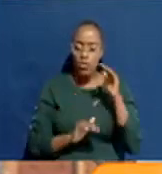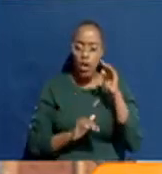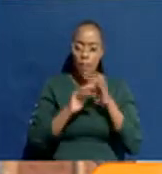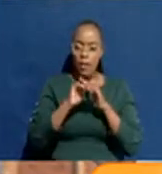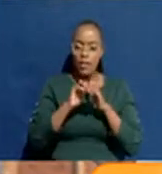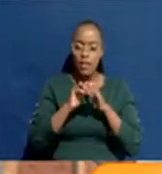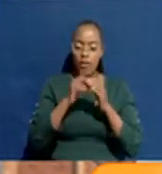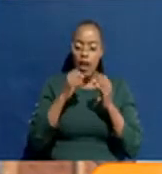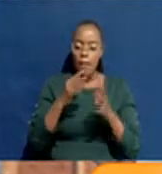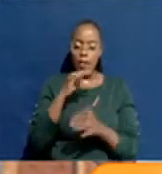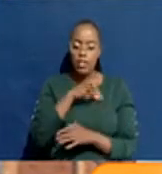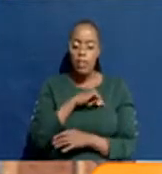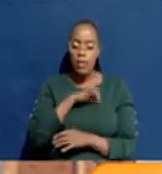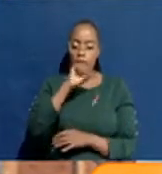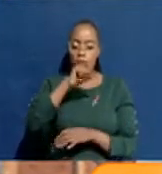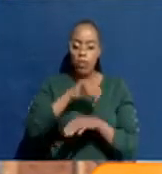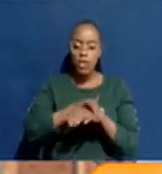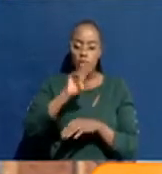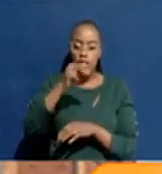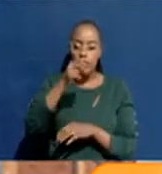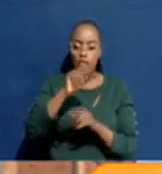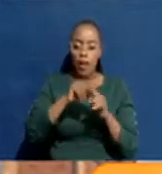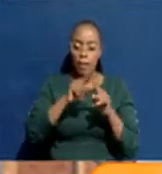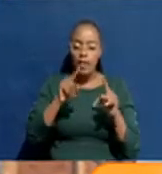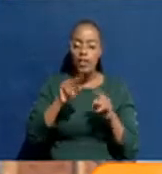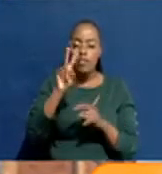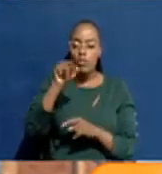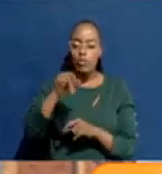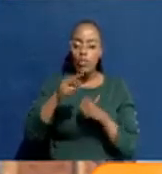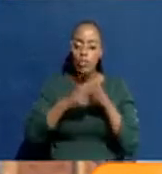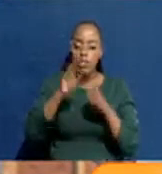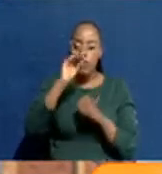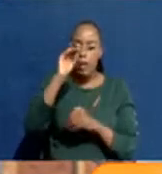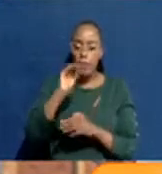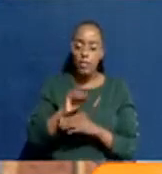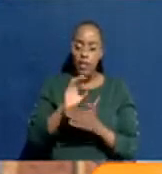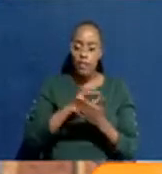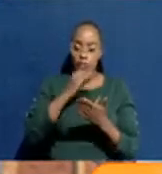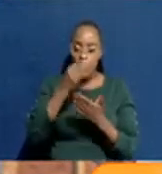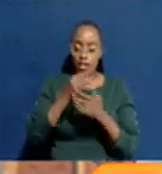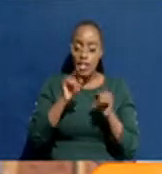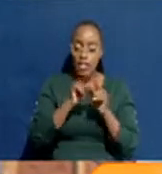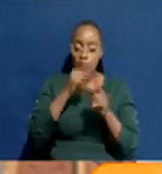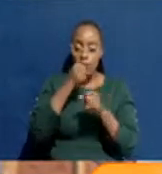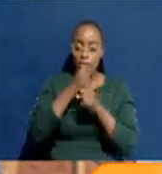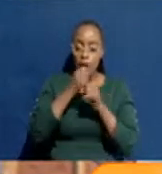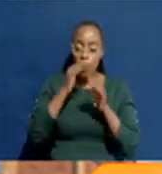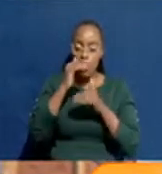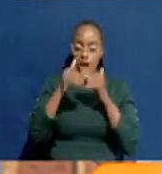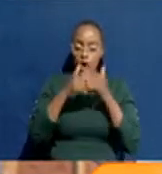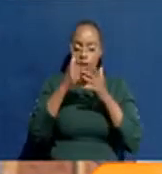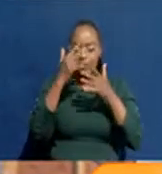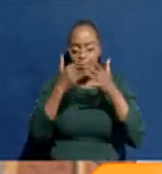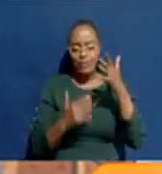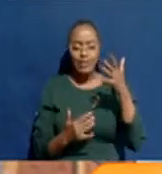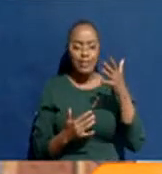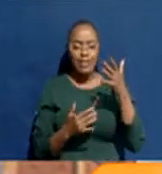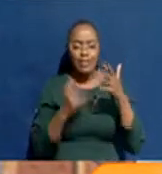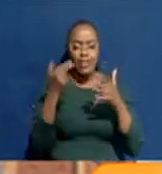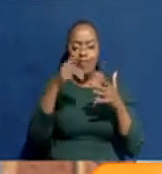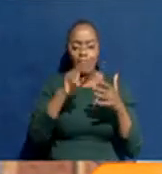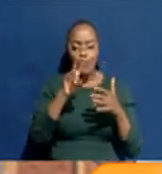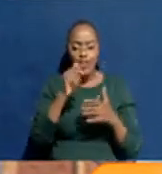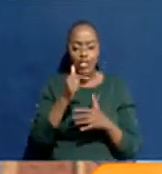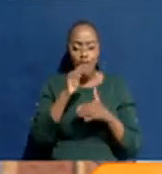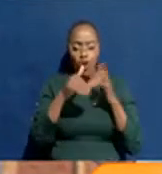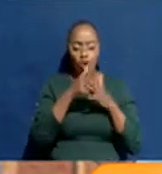much benefit you can get from NHIF, but the rate is going to 2.75%, funded by the employee. So all this, fuel levy, VAT,